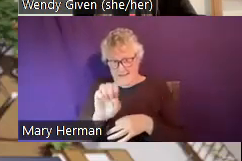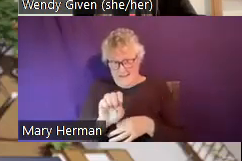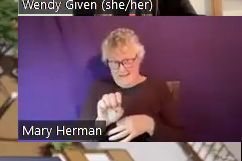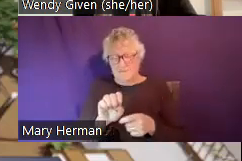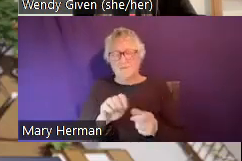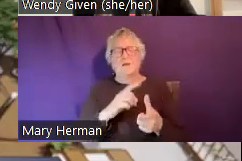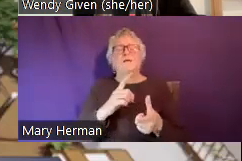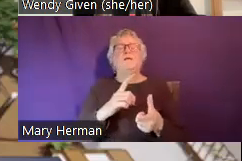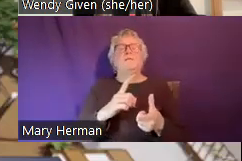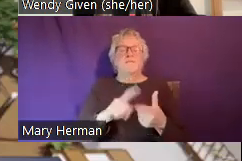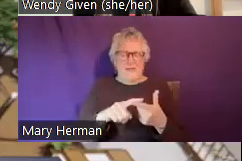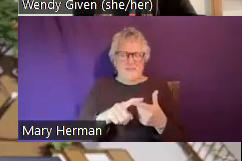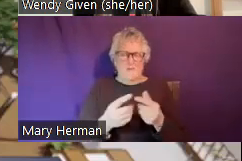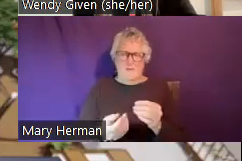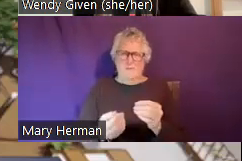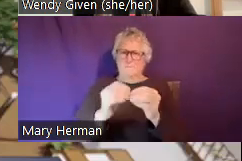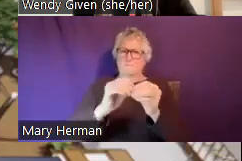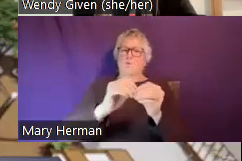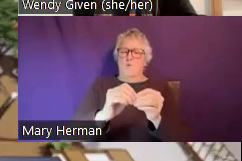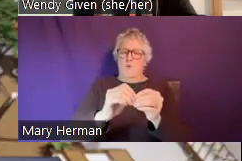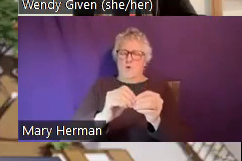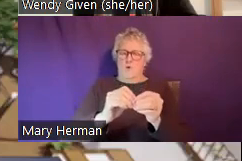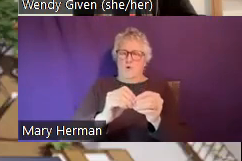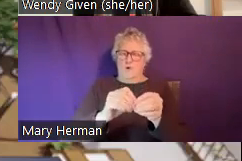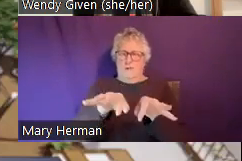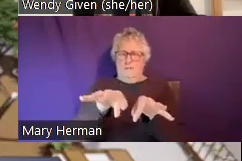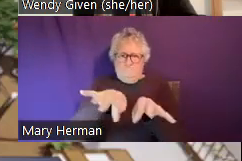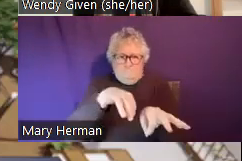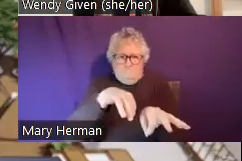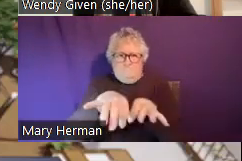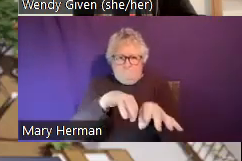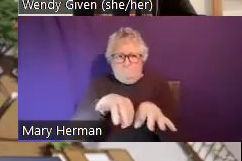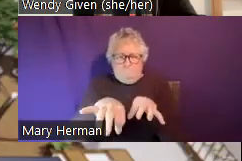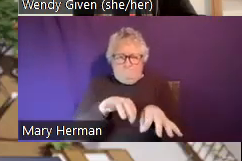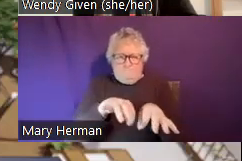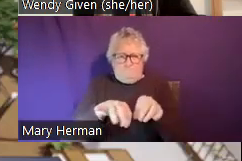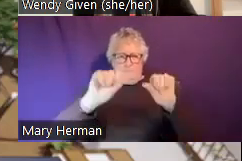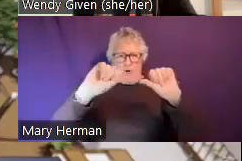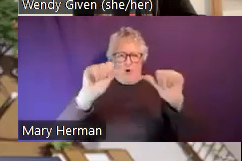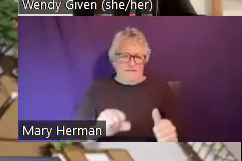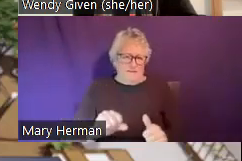detailed architectural drawings that become available for that.